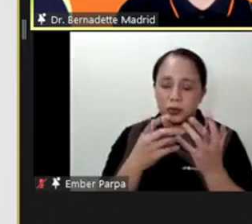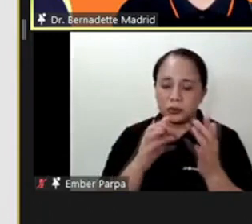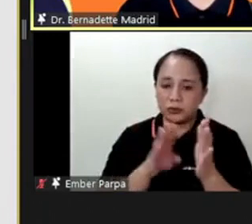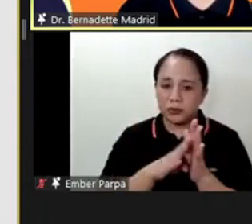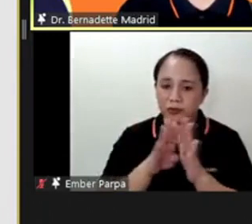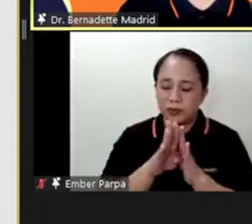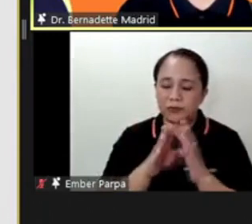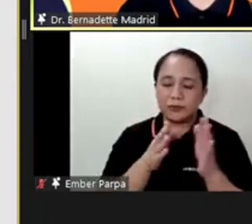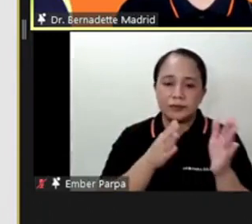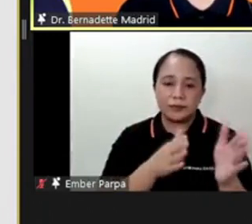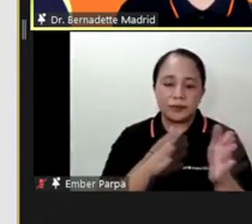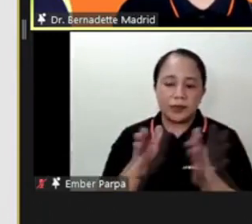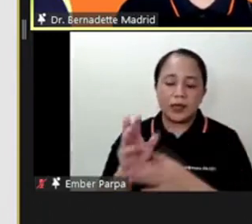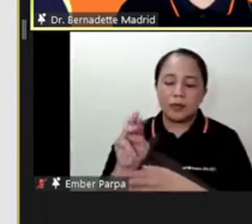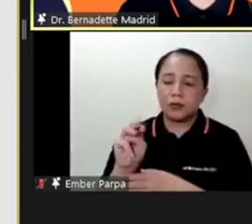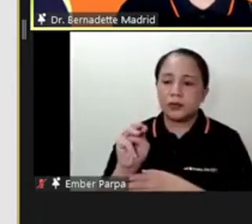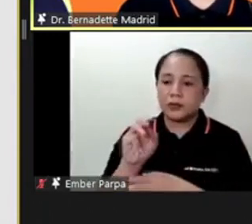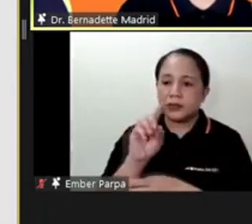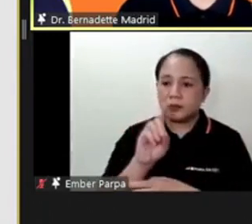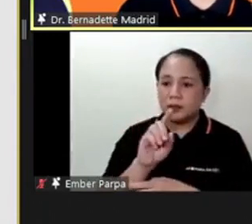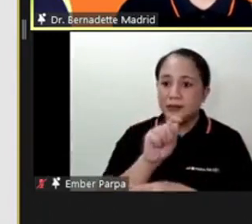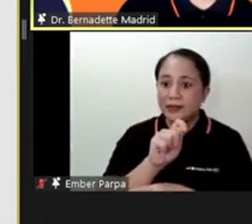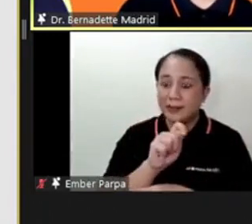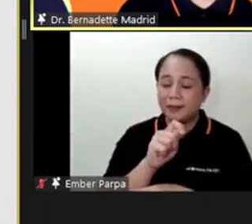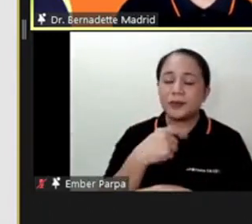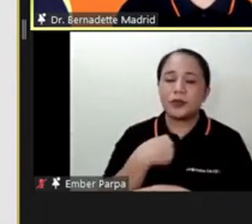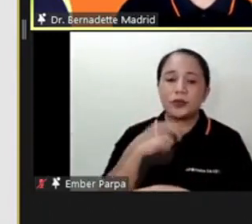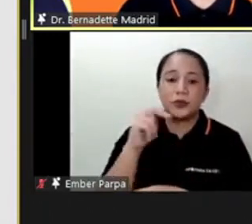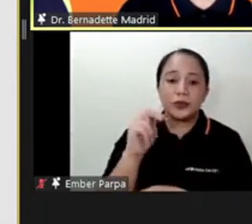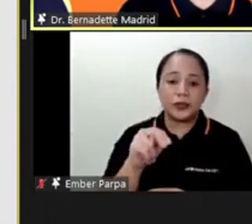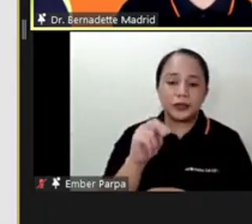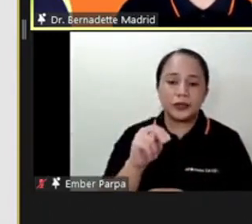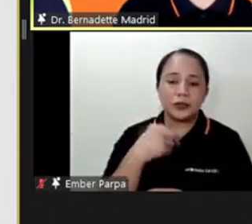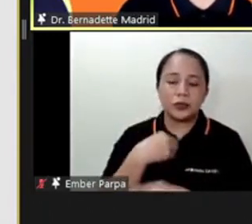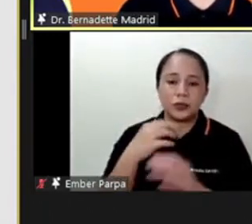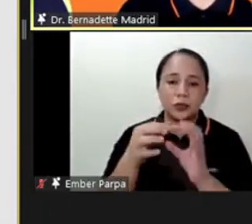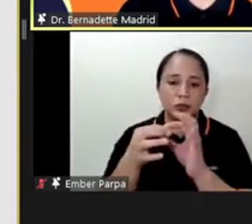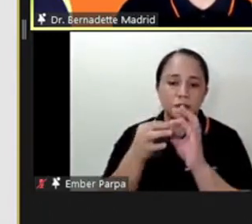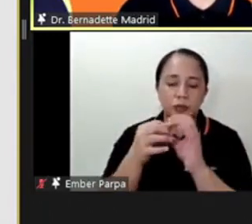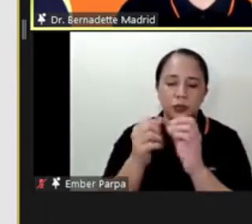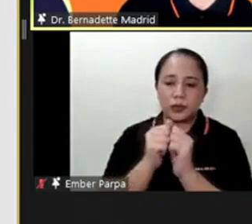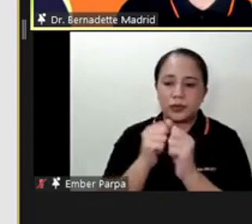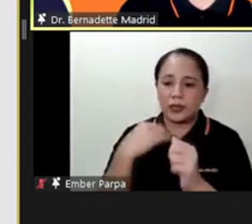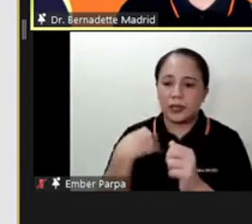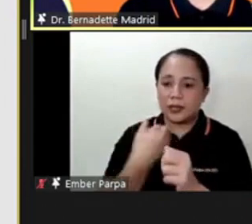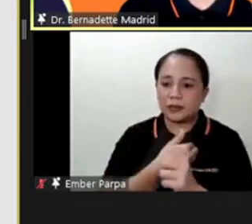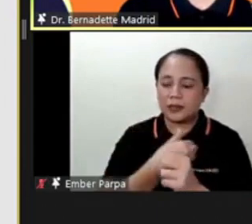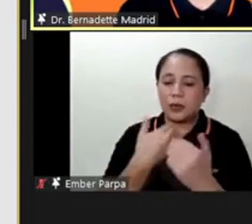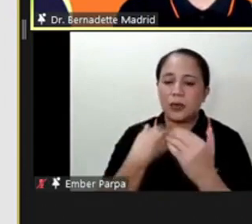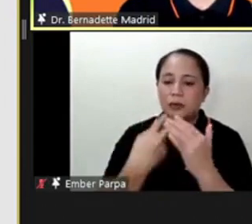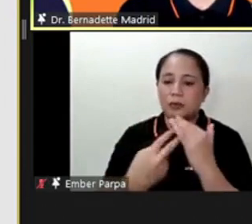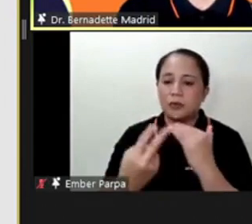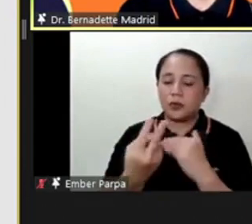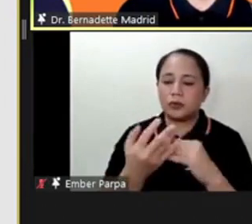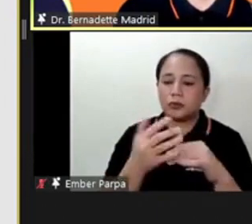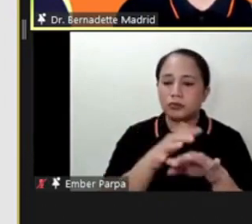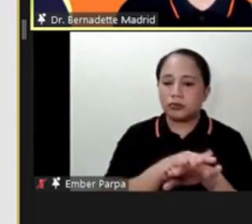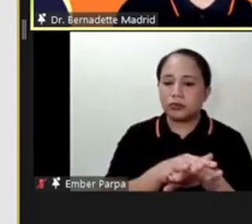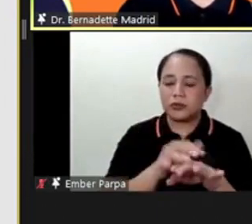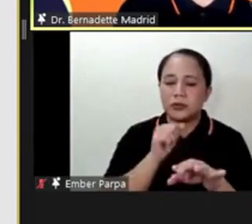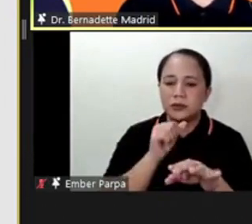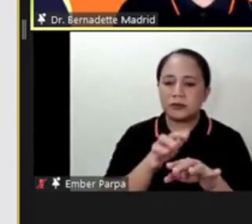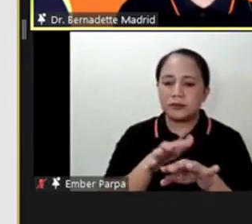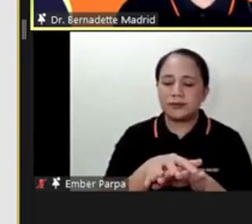their multidisciplinary teams, this one you need to coordinate with us because it has both synchronous and